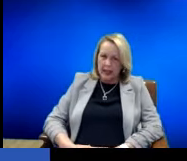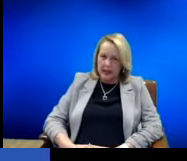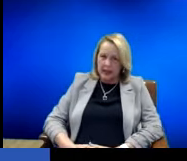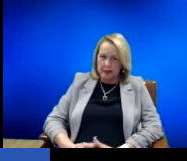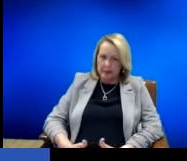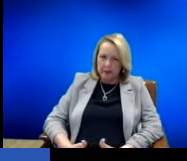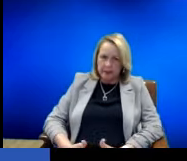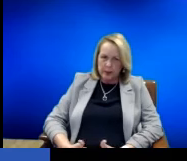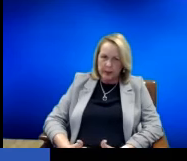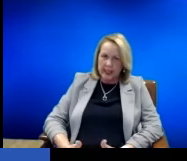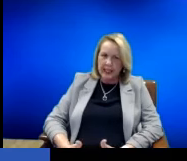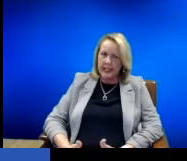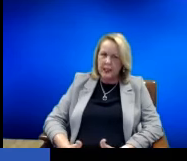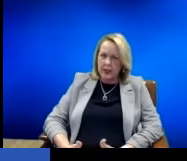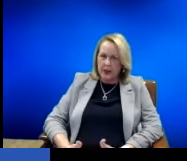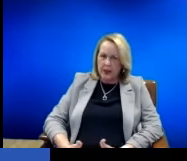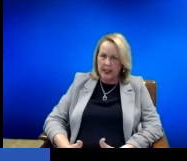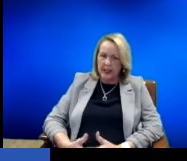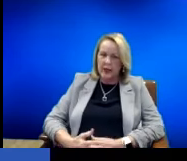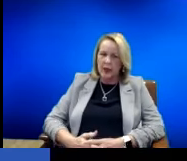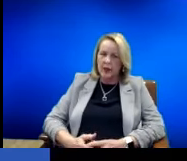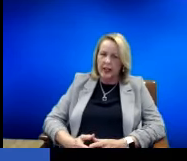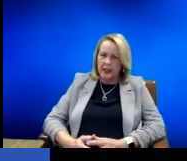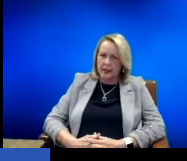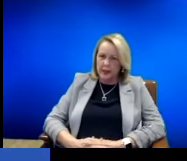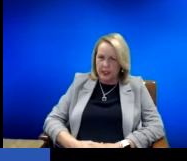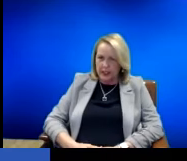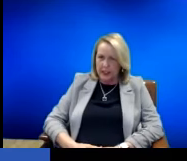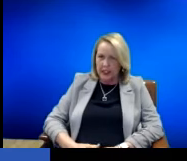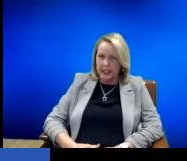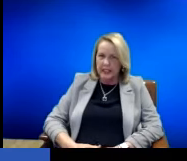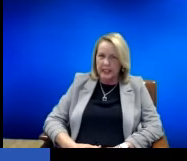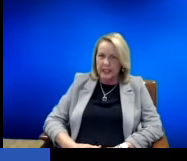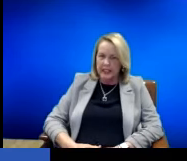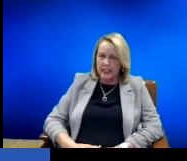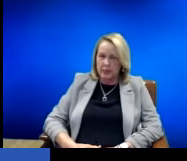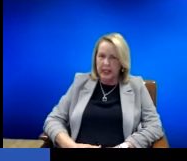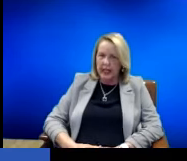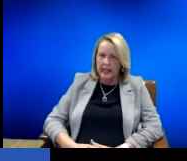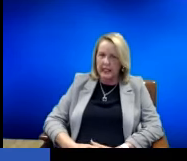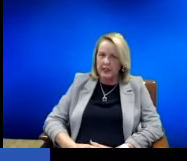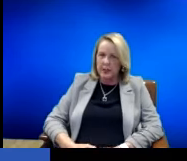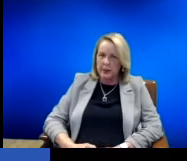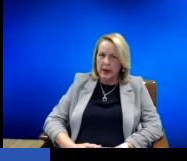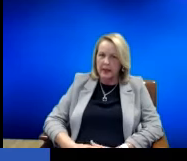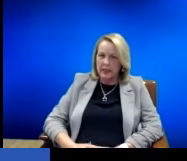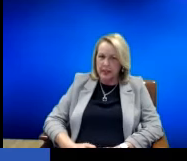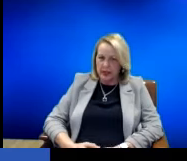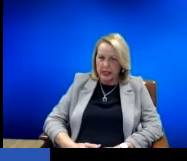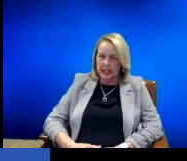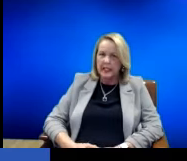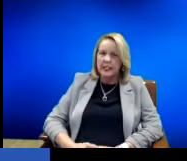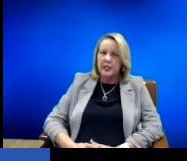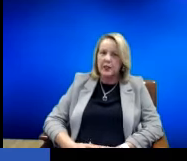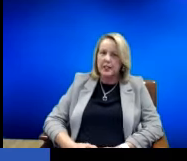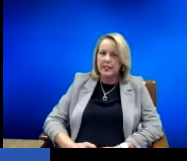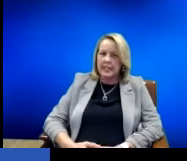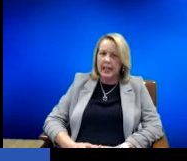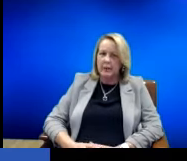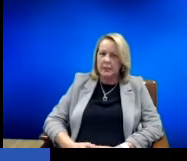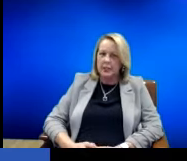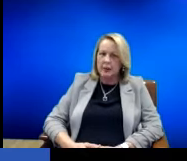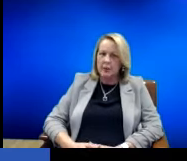a parent, legal guardian, or other fiduciary, such as someone acting under a power of attorney, who